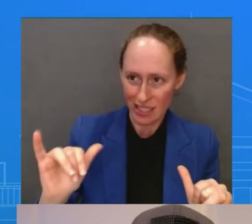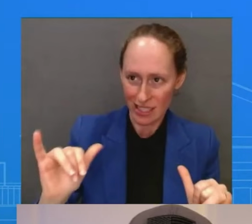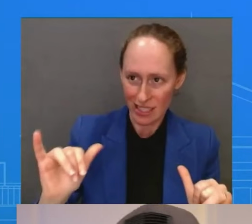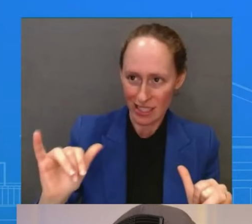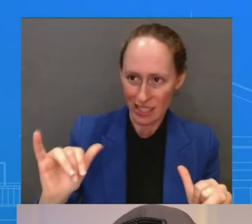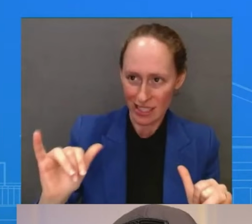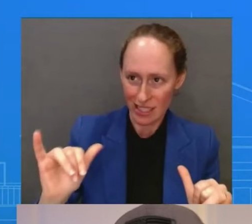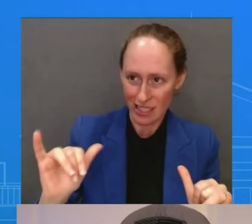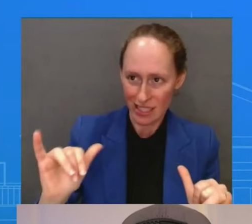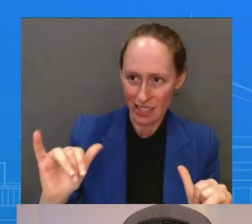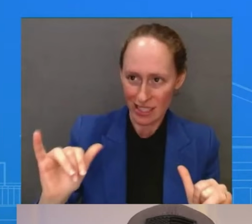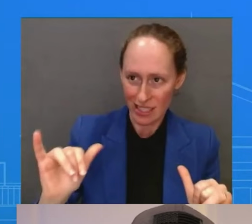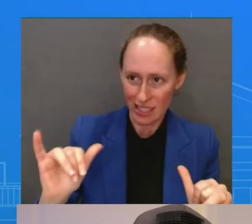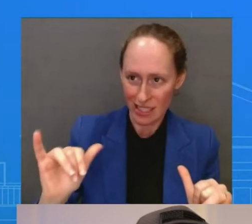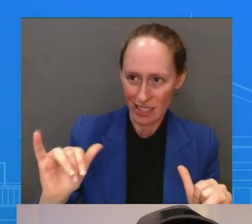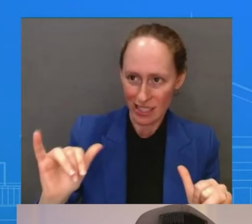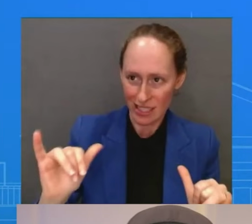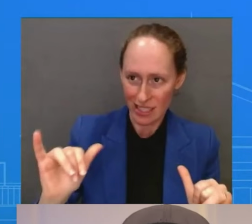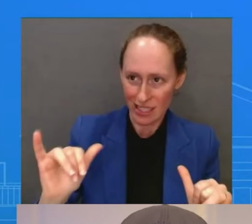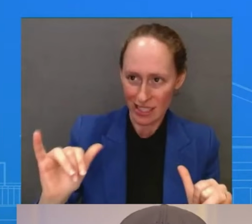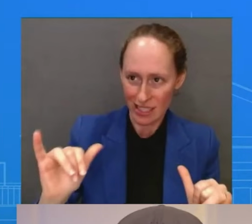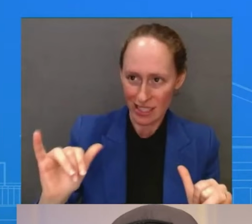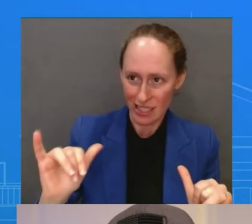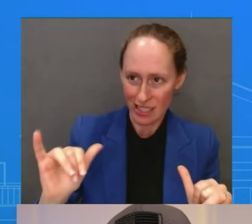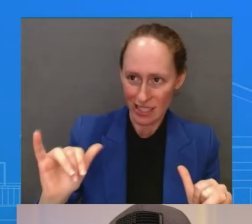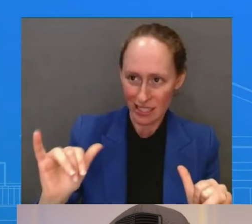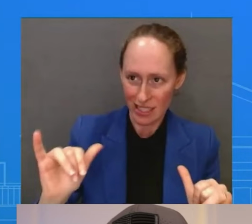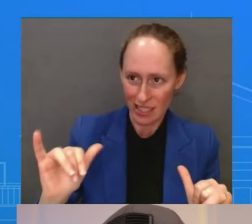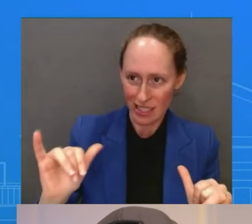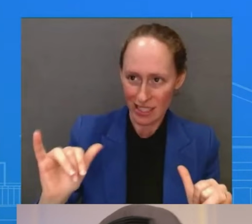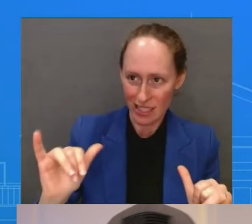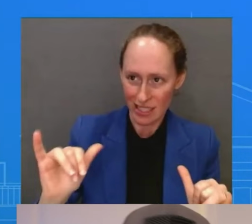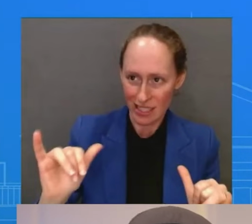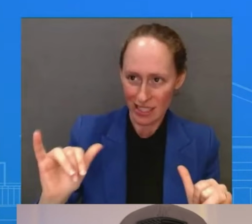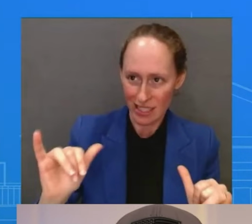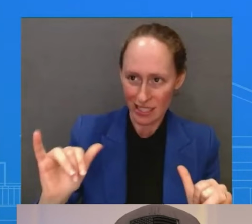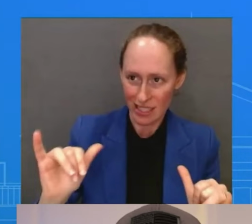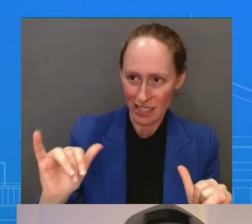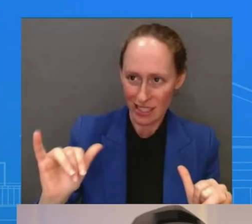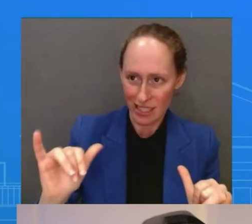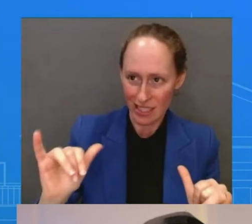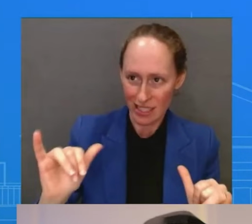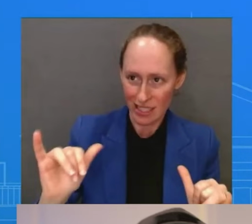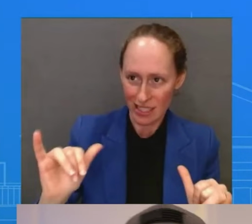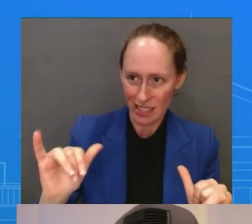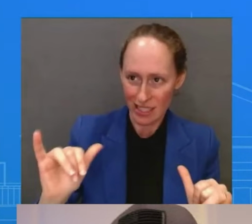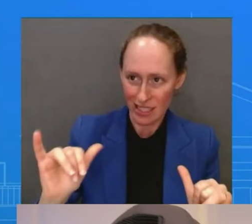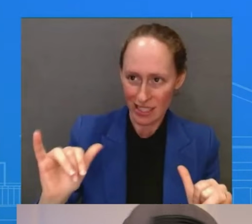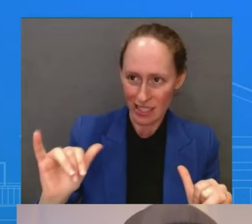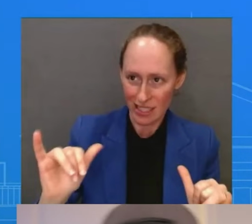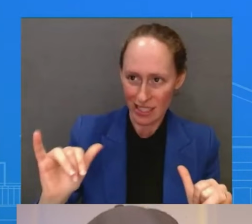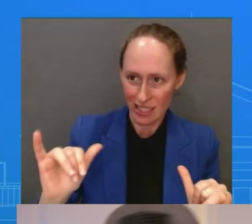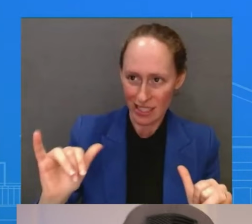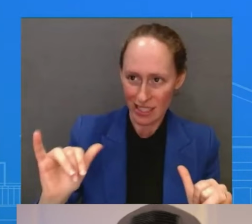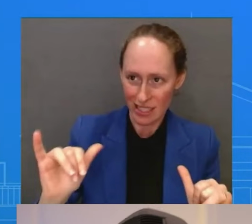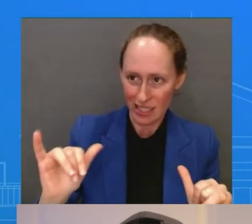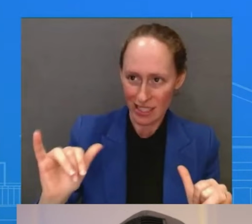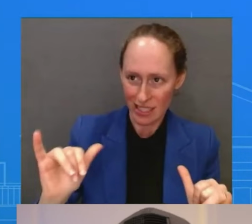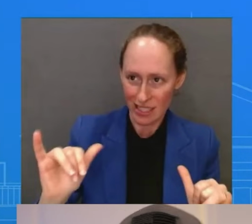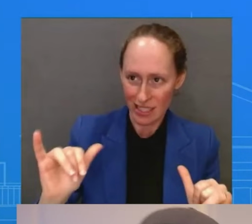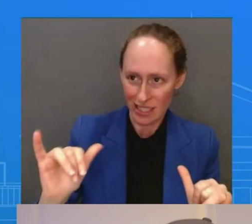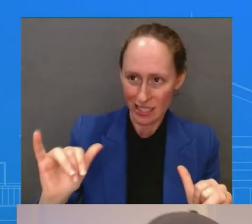going to hear from Jackie Heinrich of Fox News getting a multitude of questions in. Support the show by hitting that like and subscribe button. Leave us a short, sweet comment down below. Share this link with your friends and family